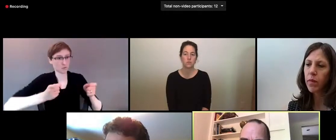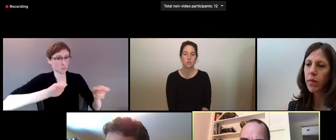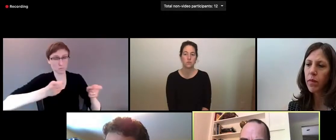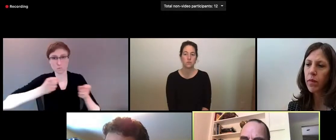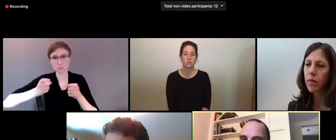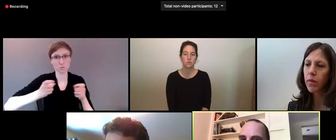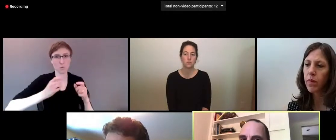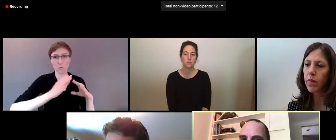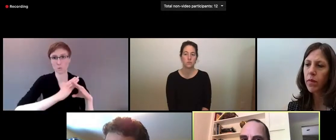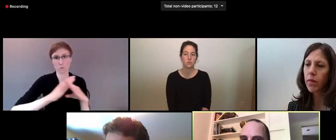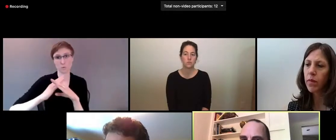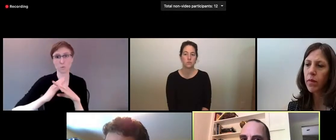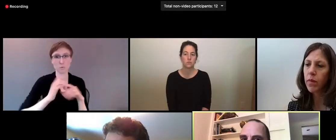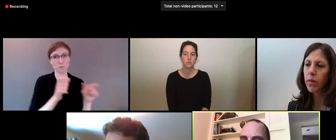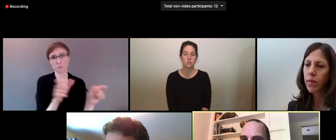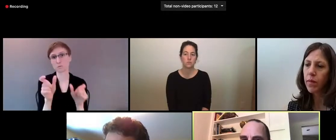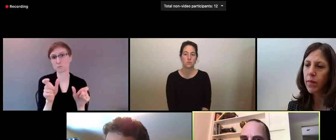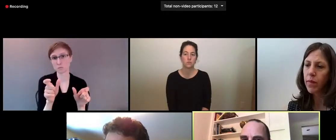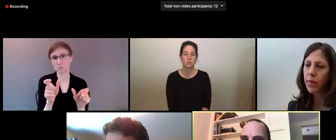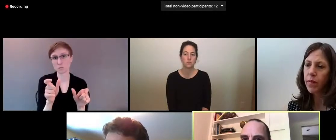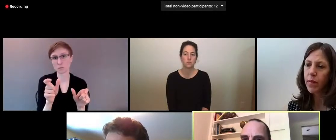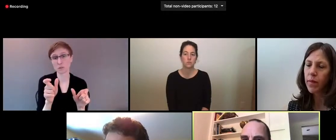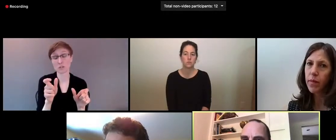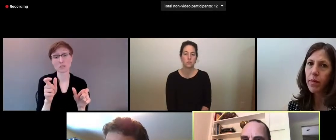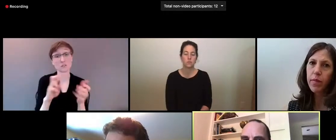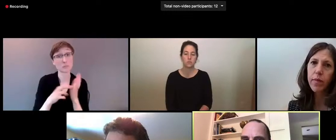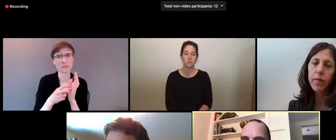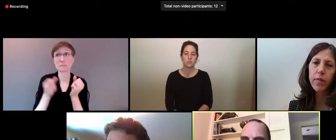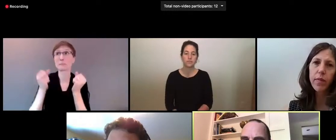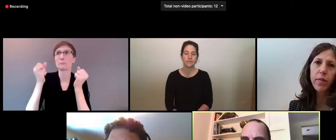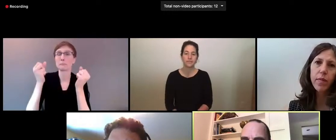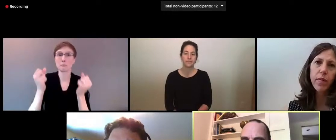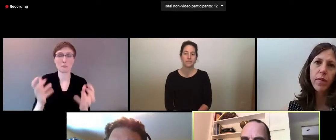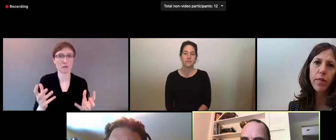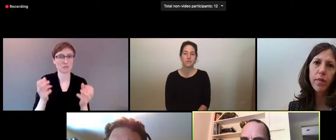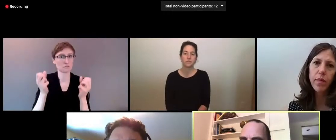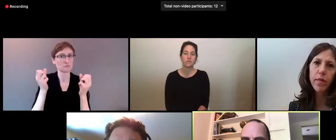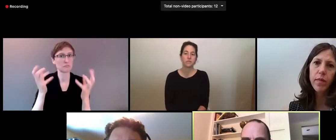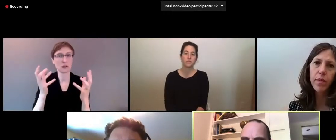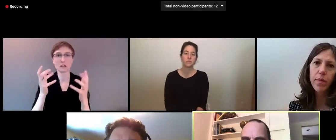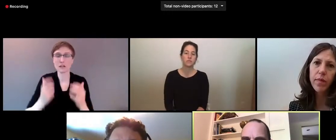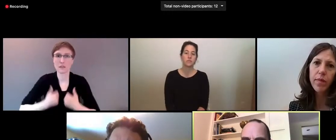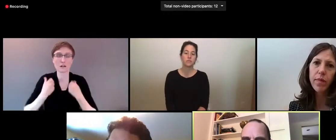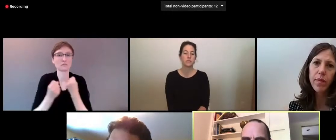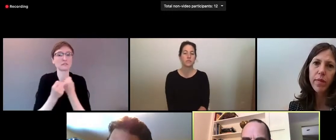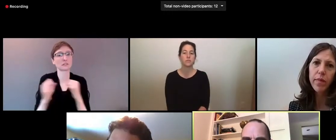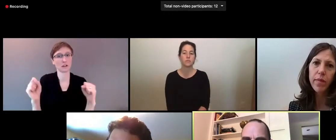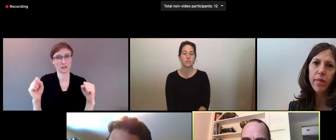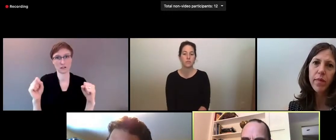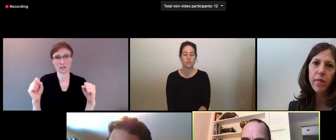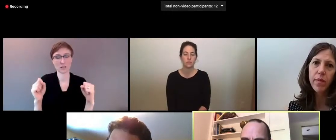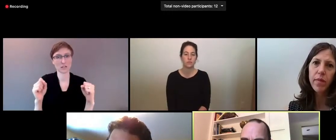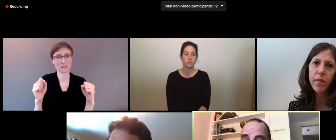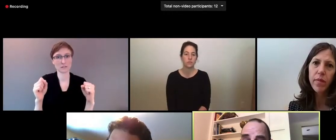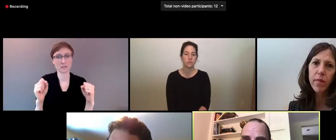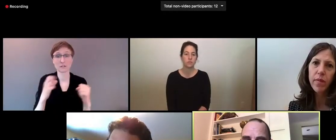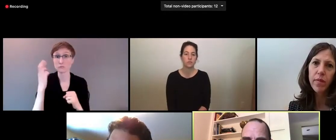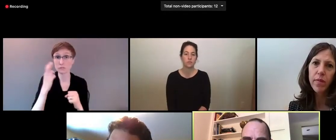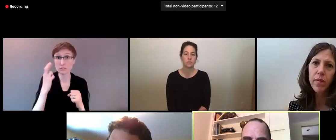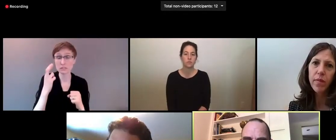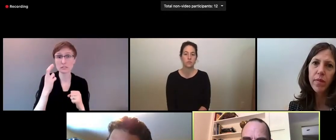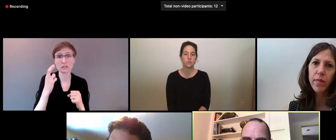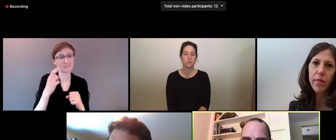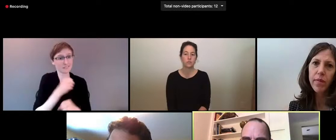So really, hundreds of lives have been saved in the last 6 weeks from the efforts of all those people that have been working there and people